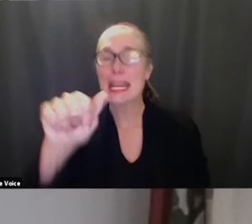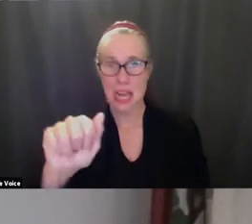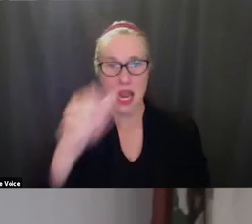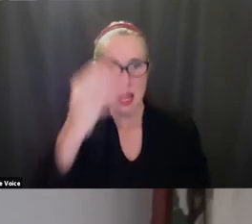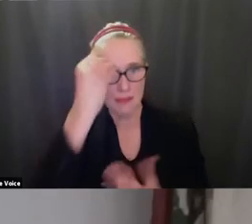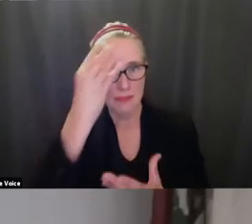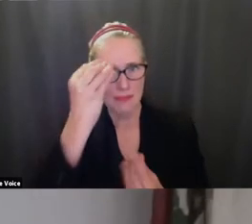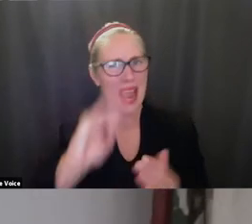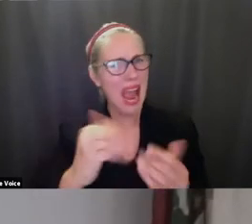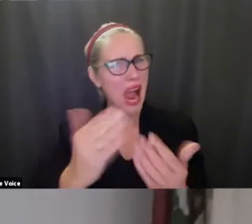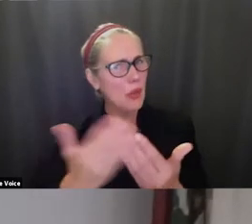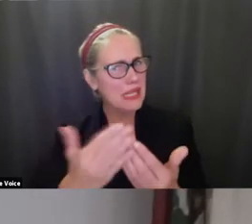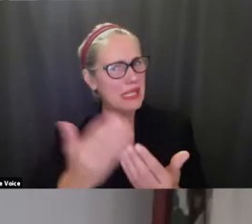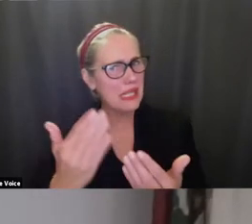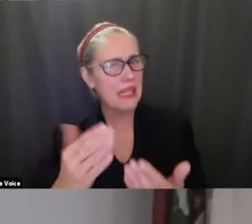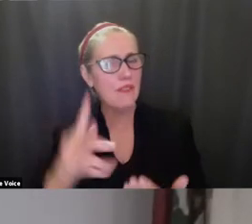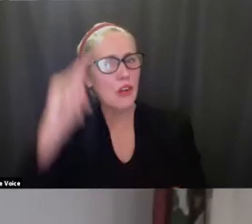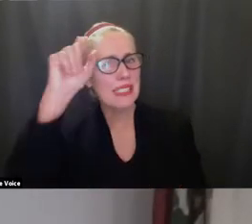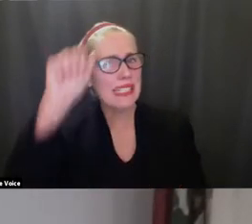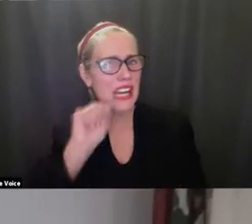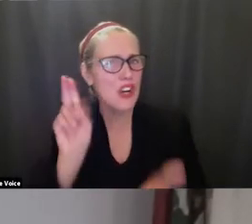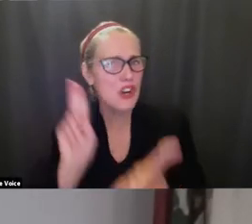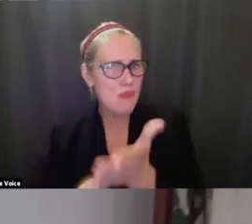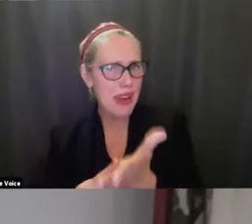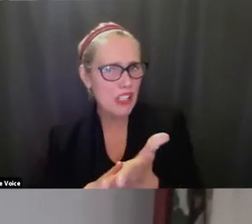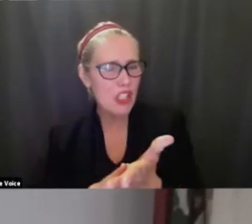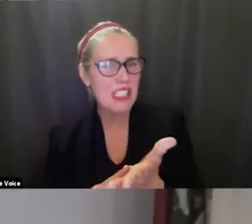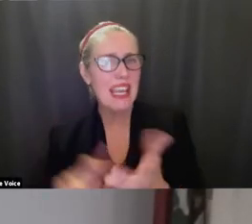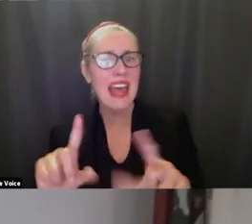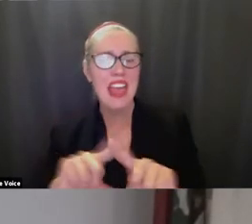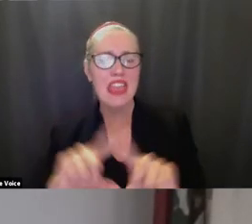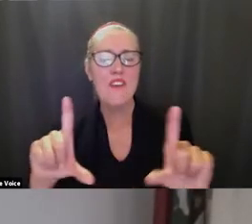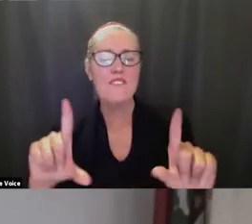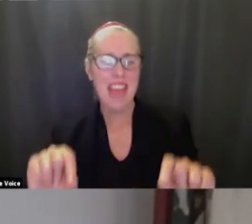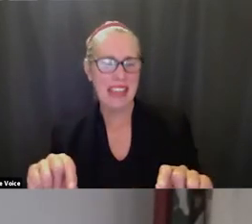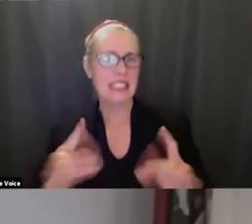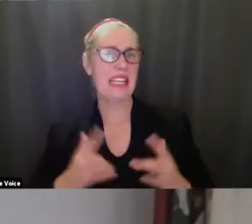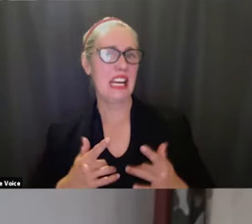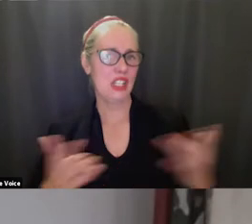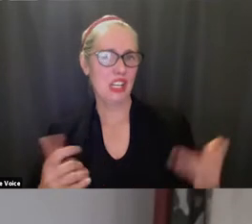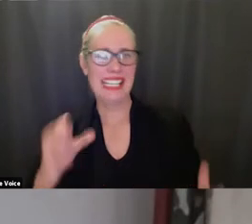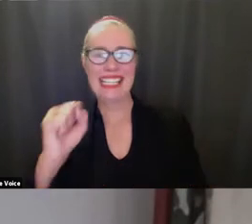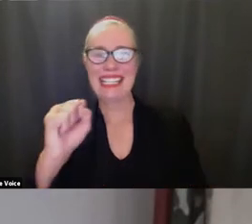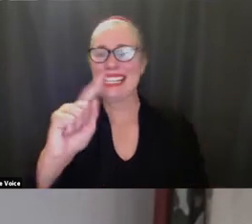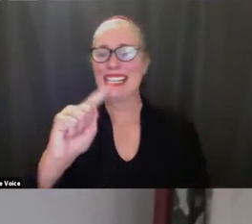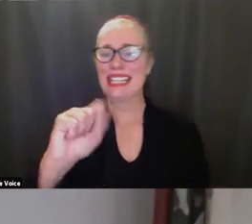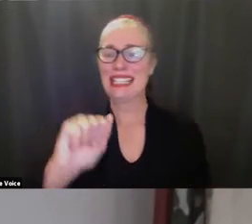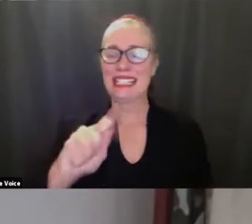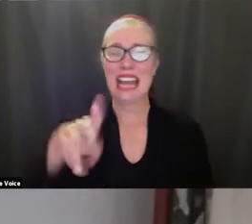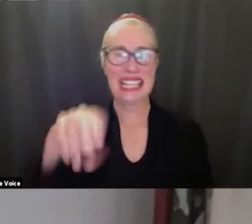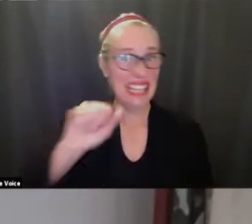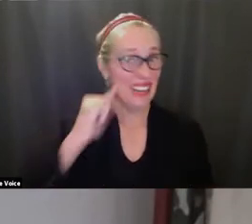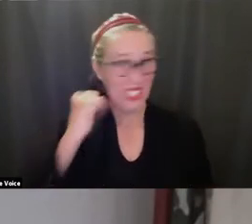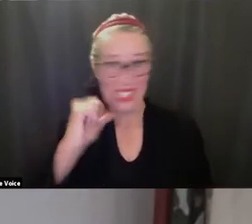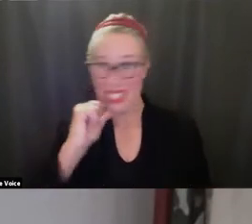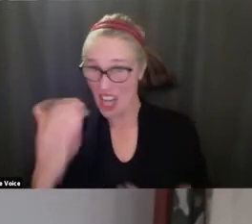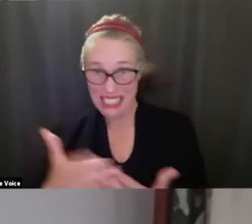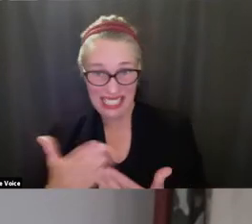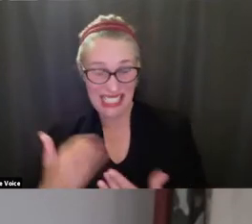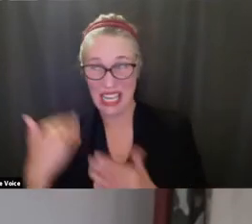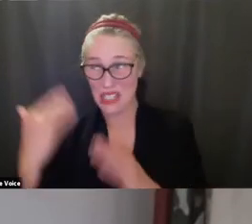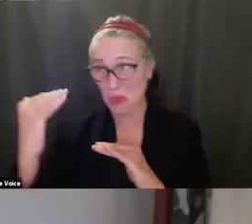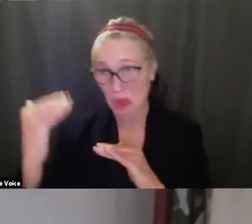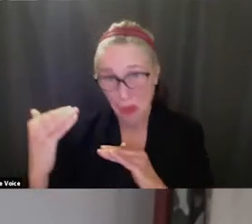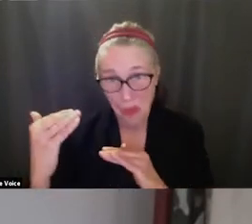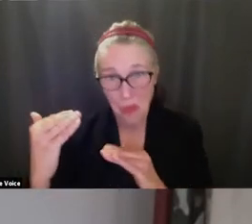it for the teenagers to register their vaccination status and if it is not as easy as we might hope it is so that